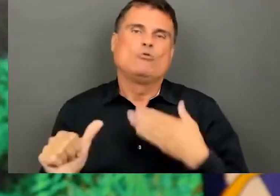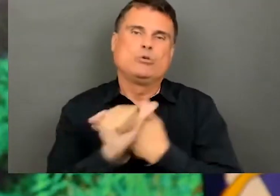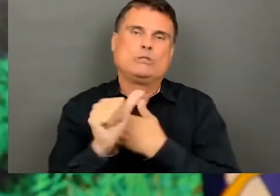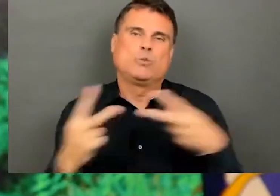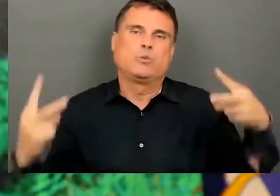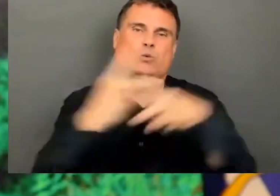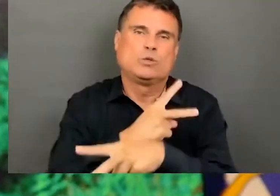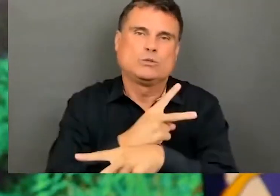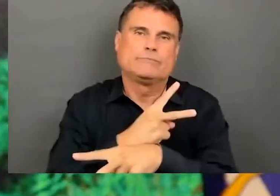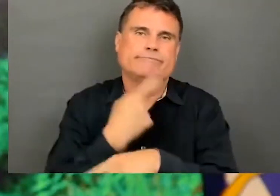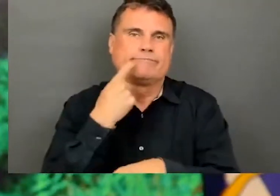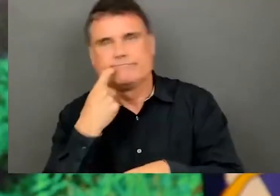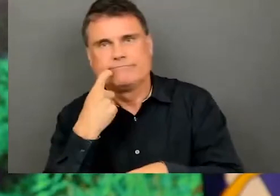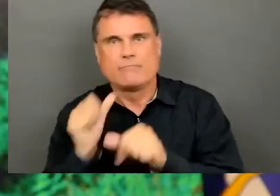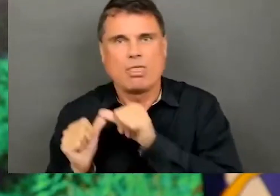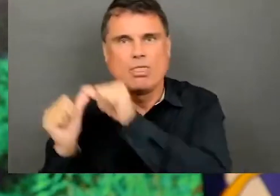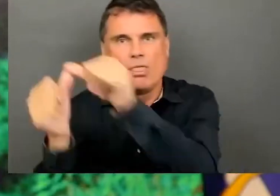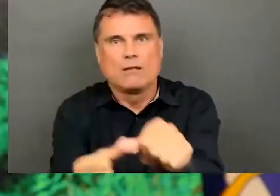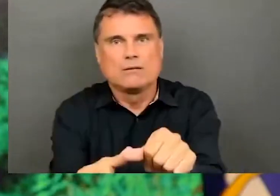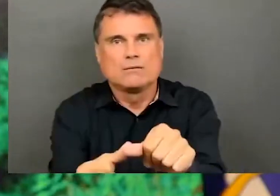point where things like treatment may be an option.